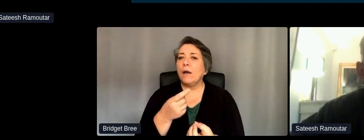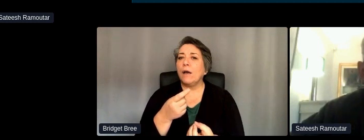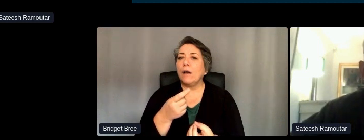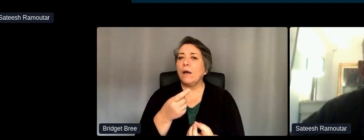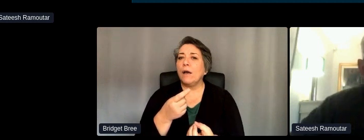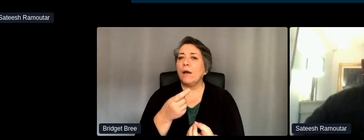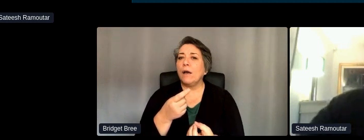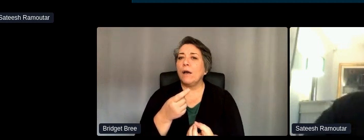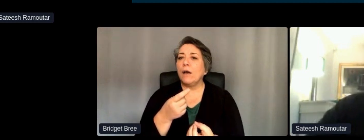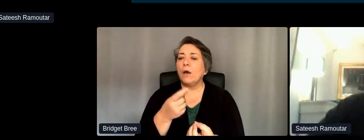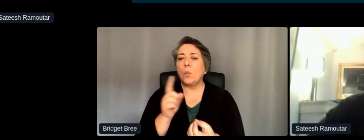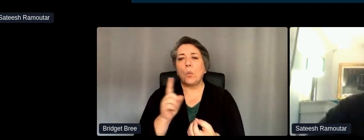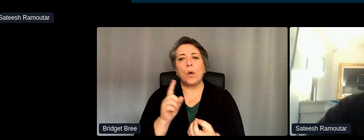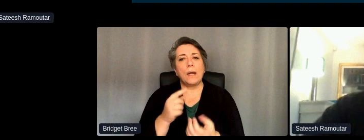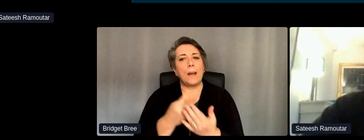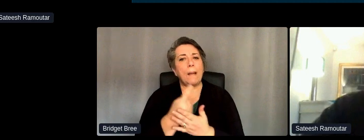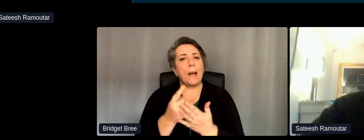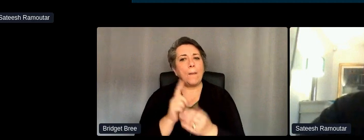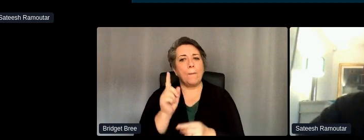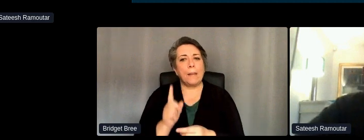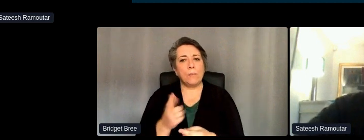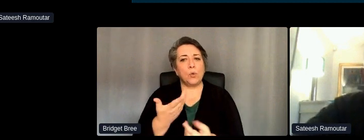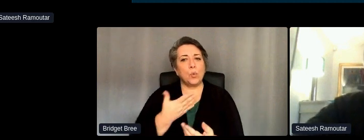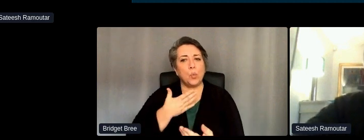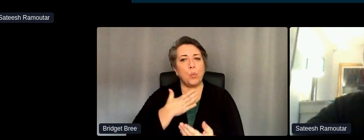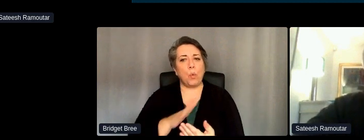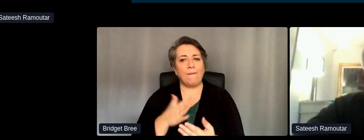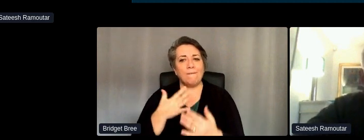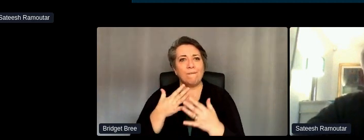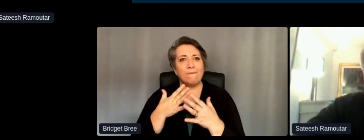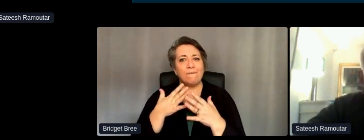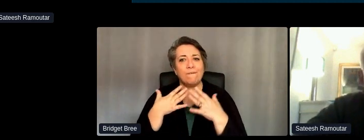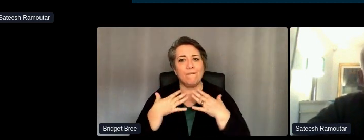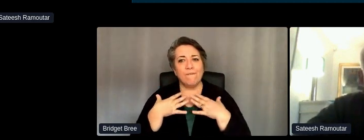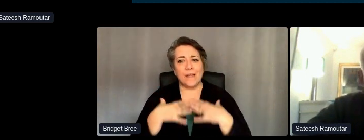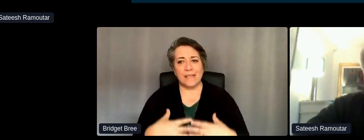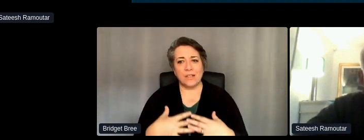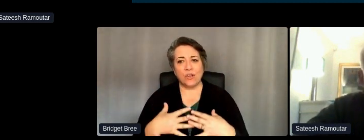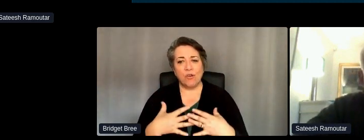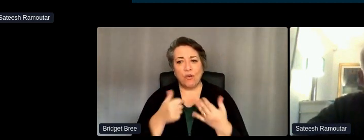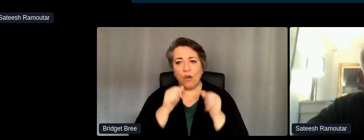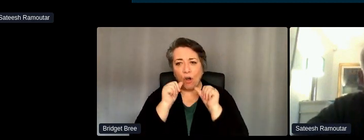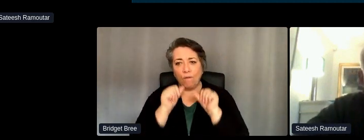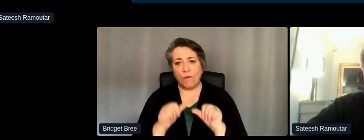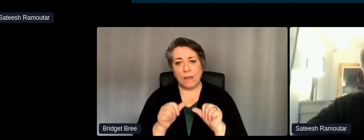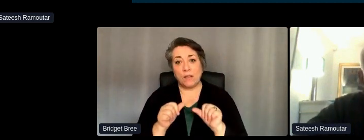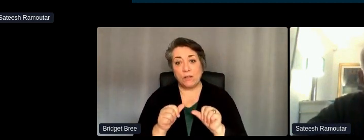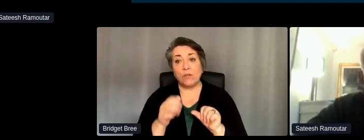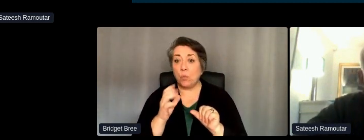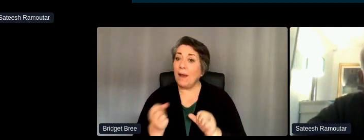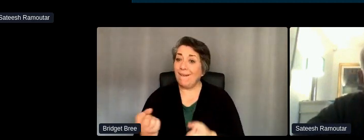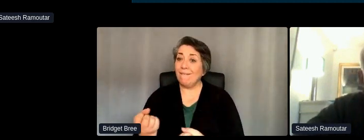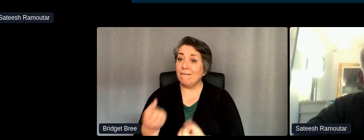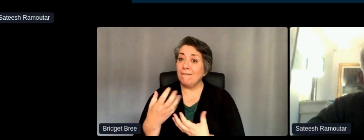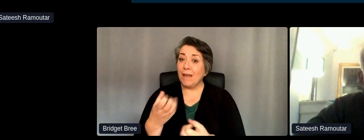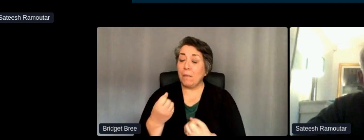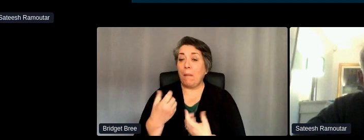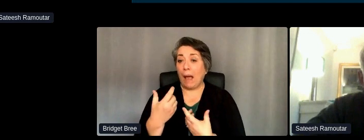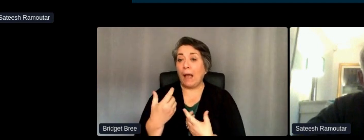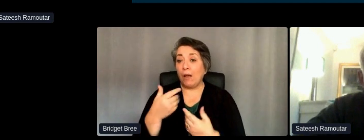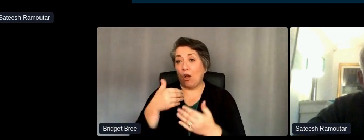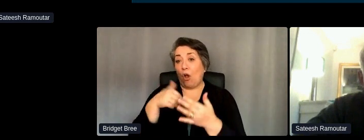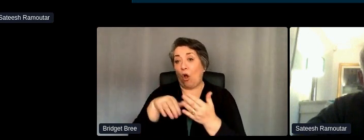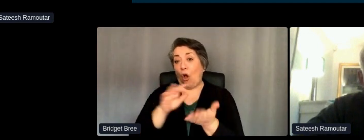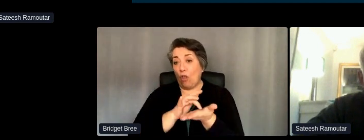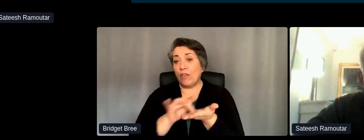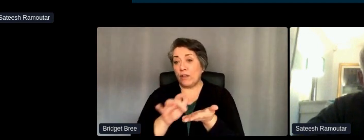action? And in fact, we do have haptic feedback enabled on the devices as standard. So